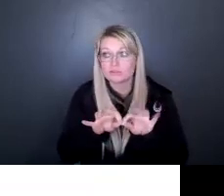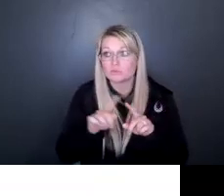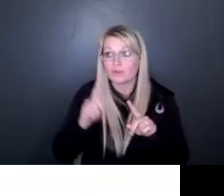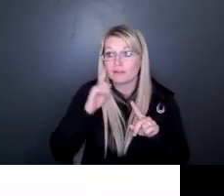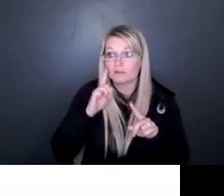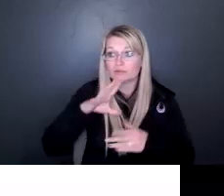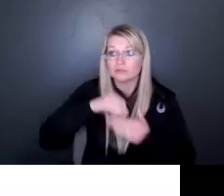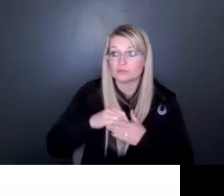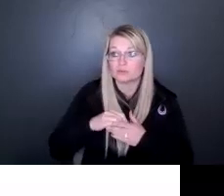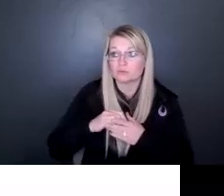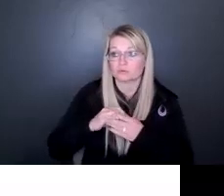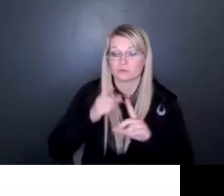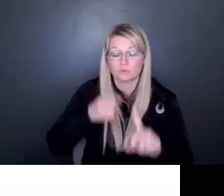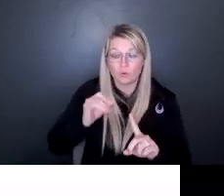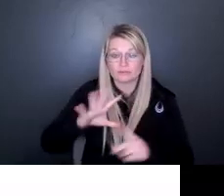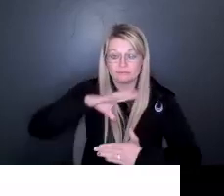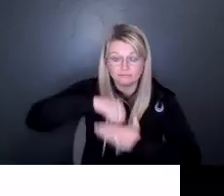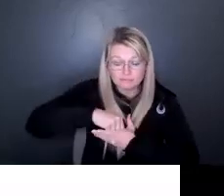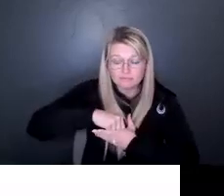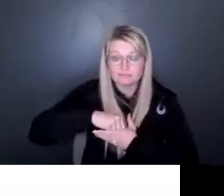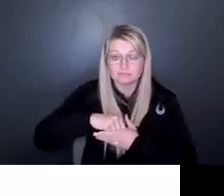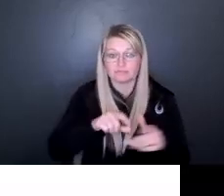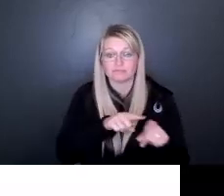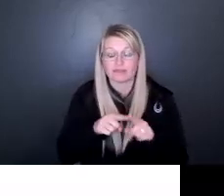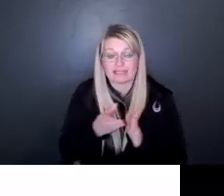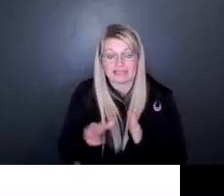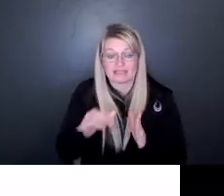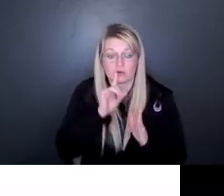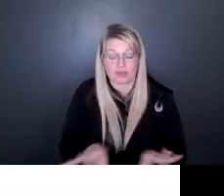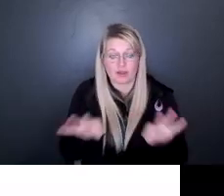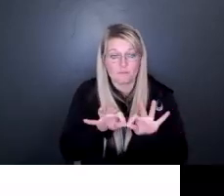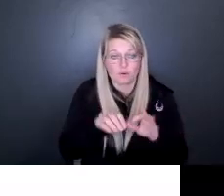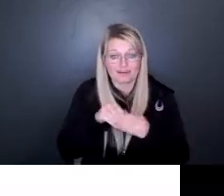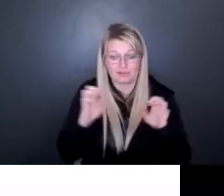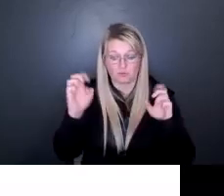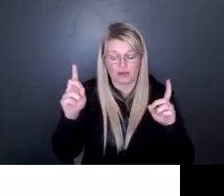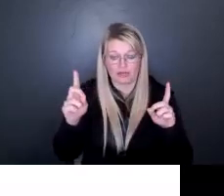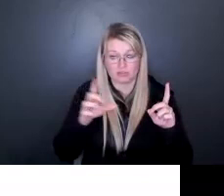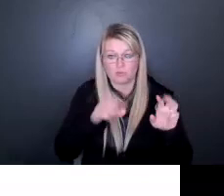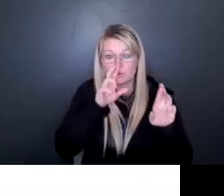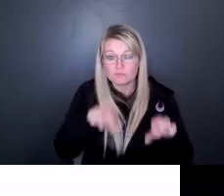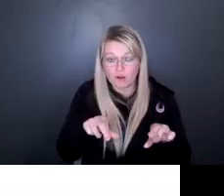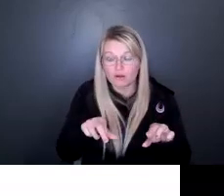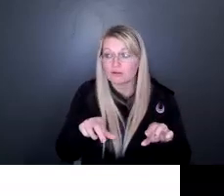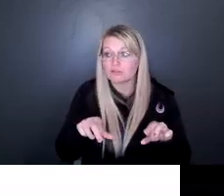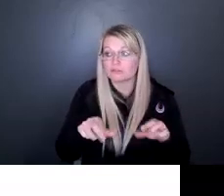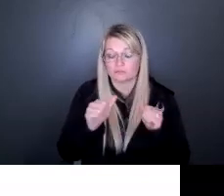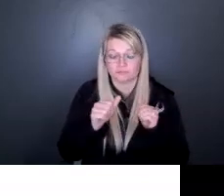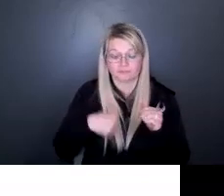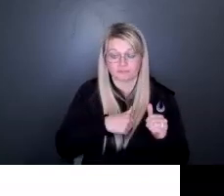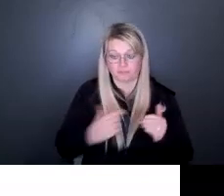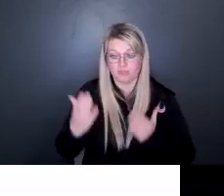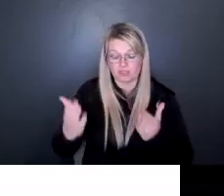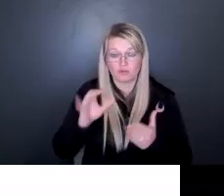of equity, equality, and inclusion as things that are important in educational responses. We suggested